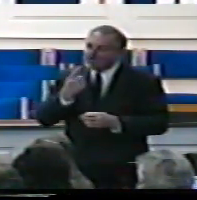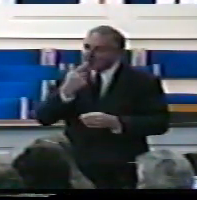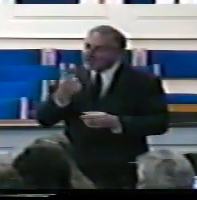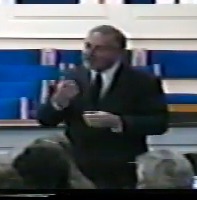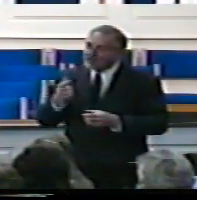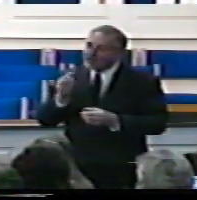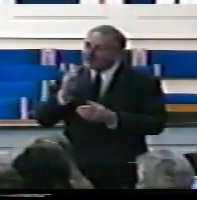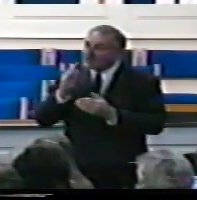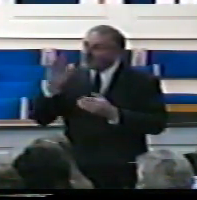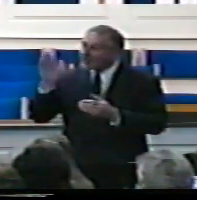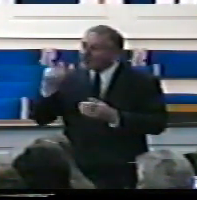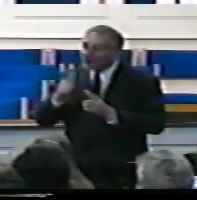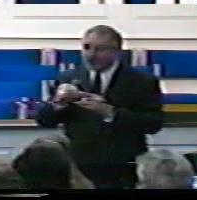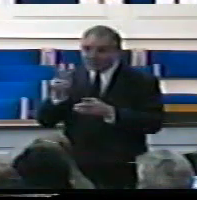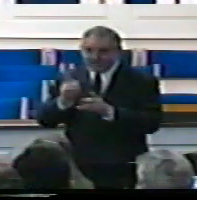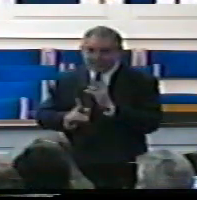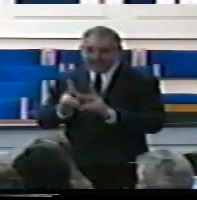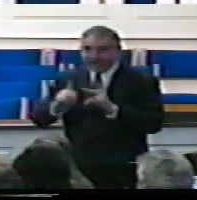usher,